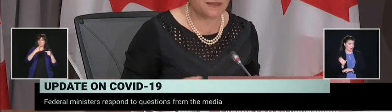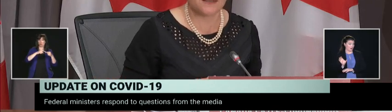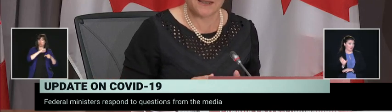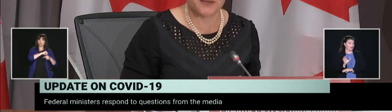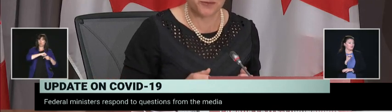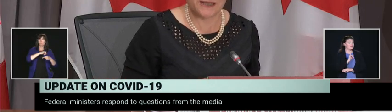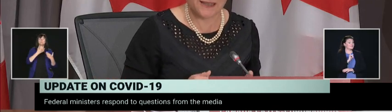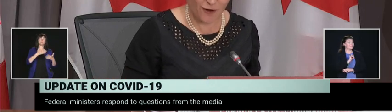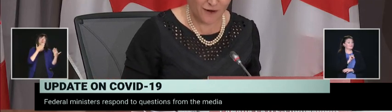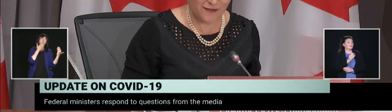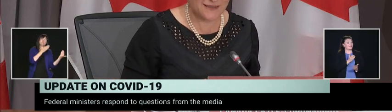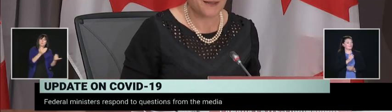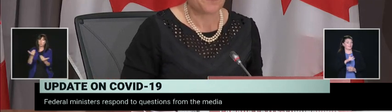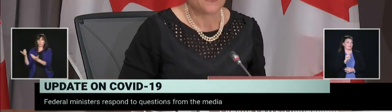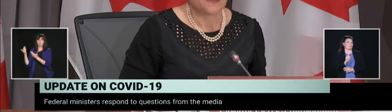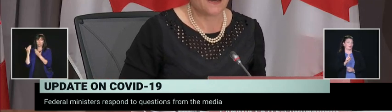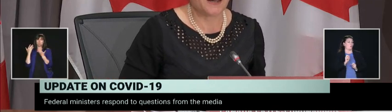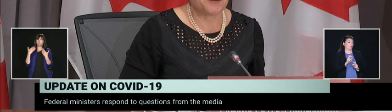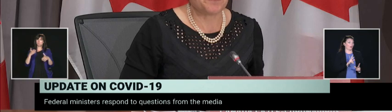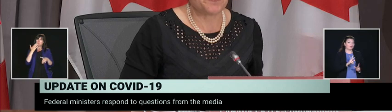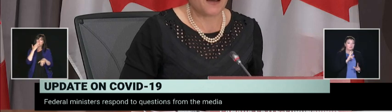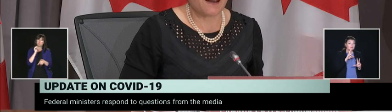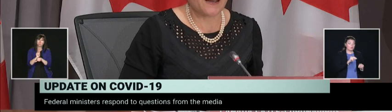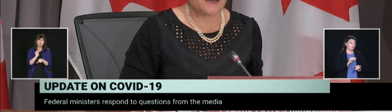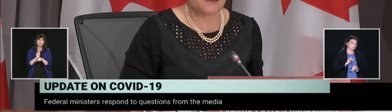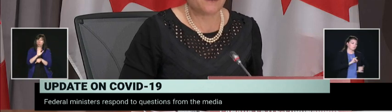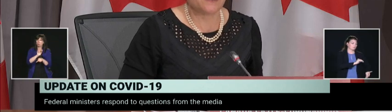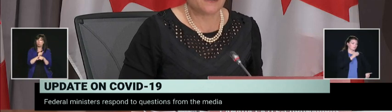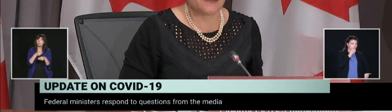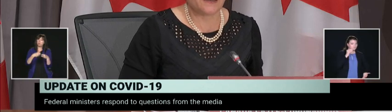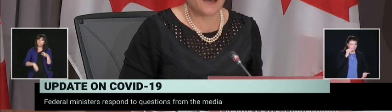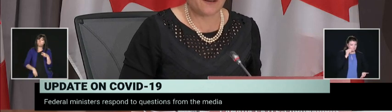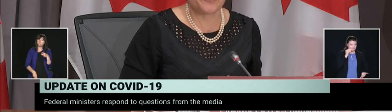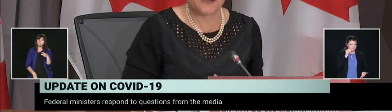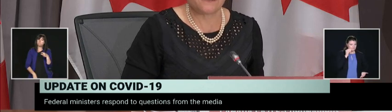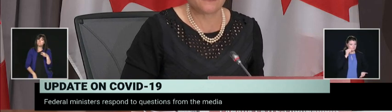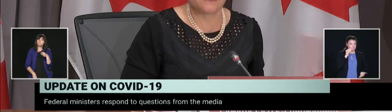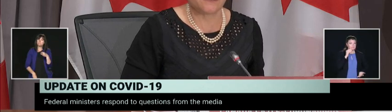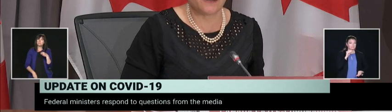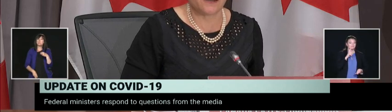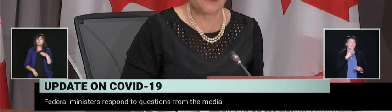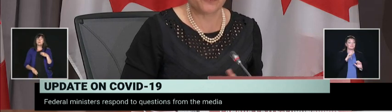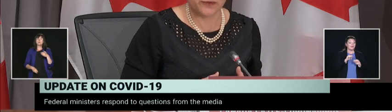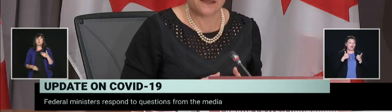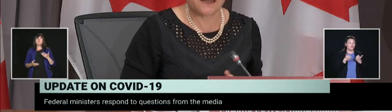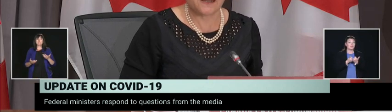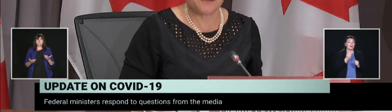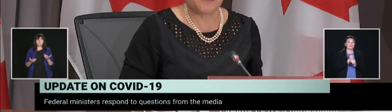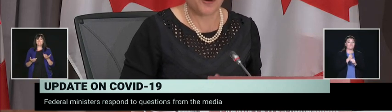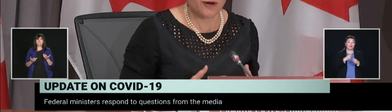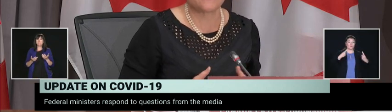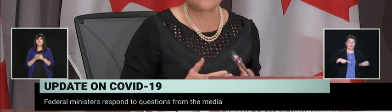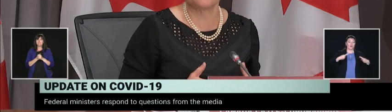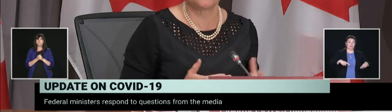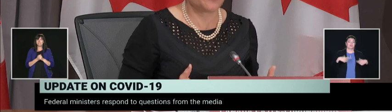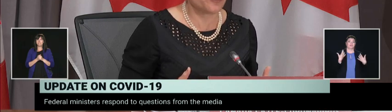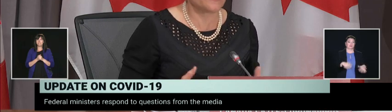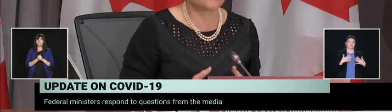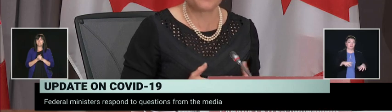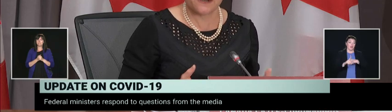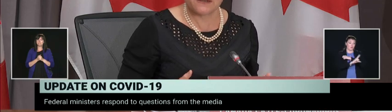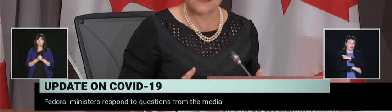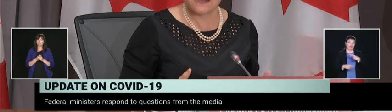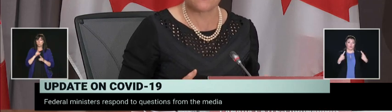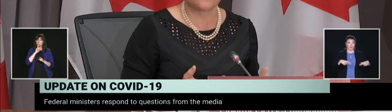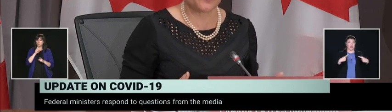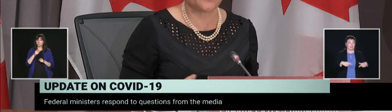job. It's really hard. I have been really positively